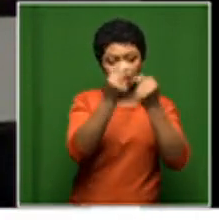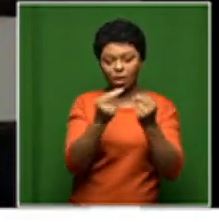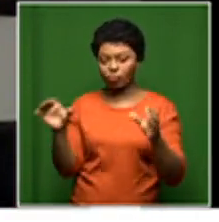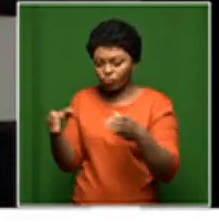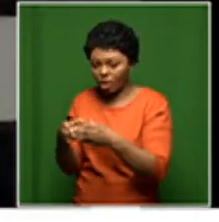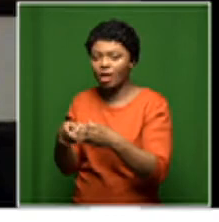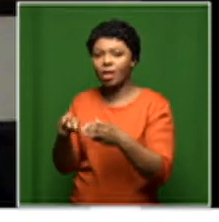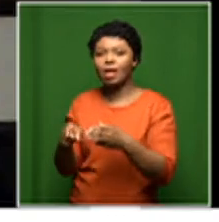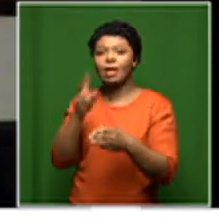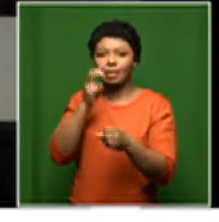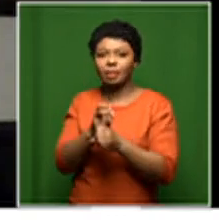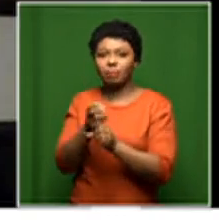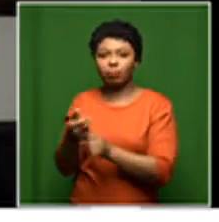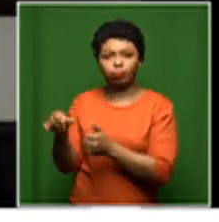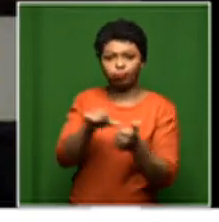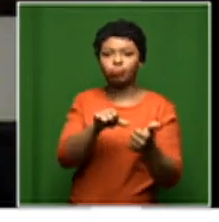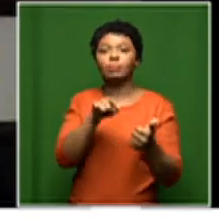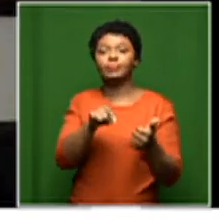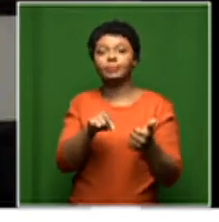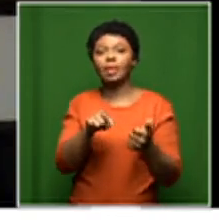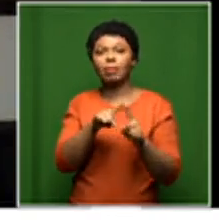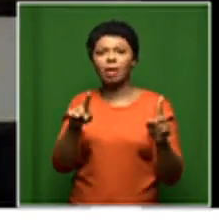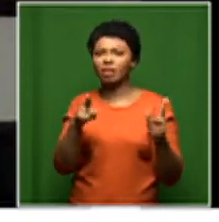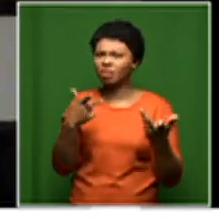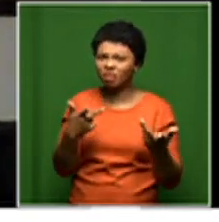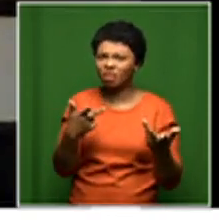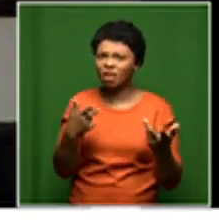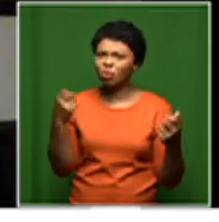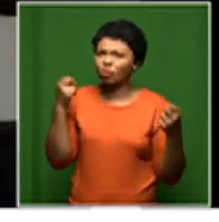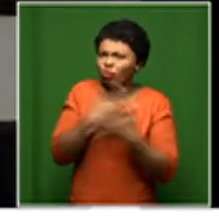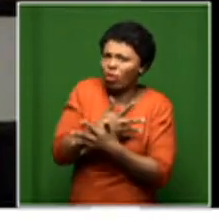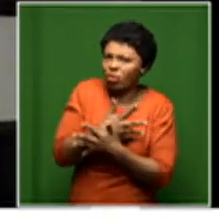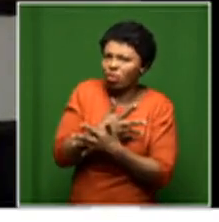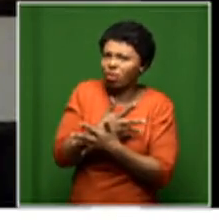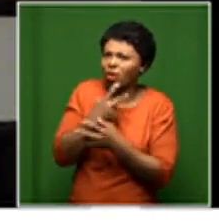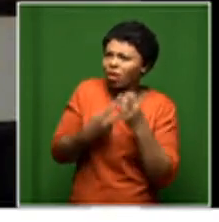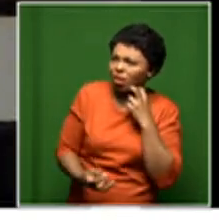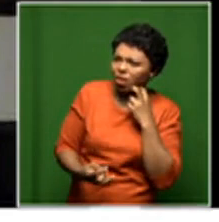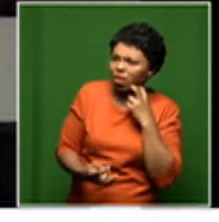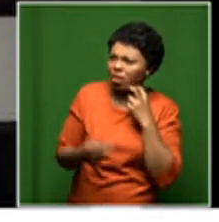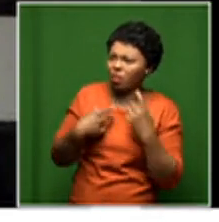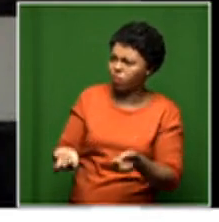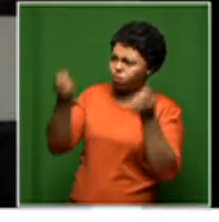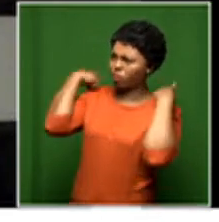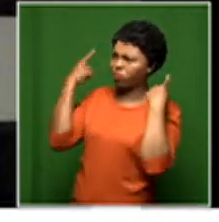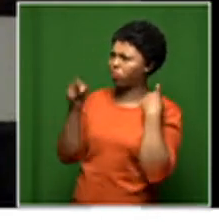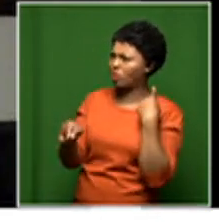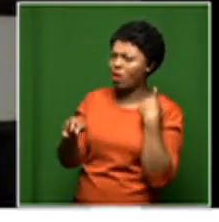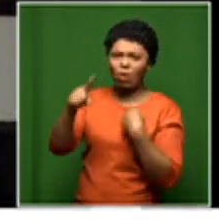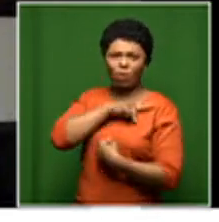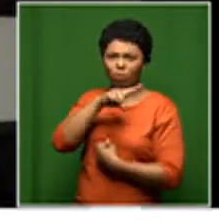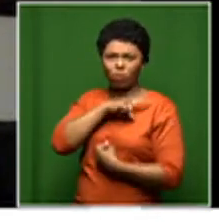three individuals must be reinstated. And we were shocked. We sat back and we thought, well, we don't understand this, where this comes